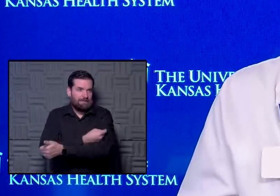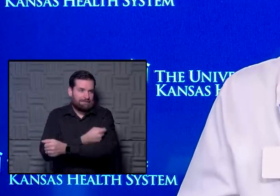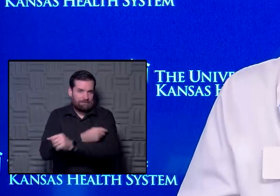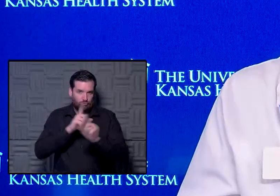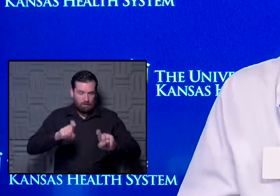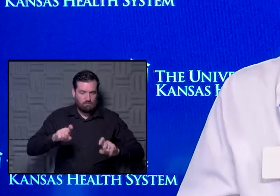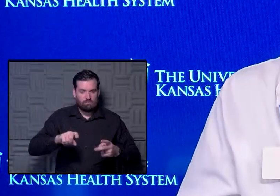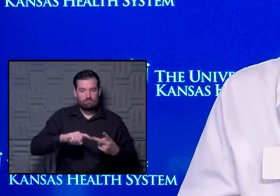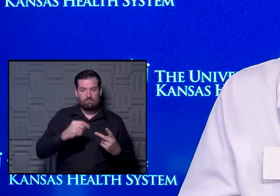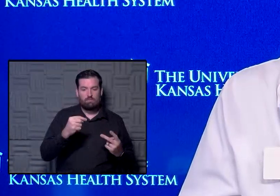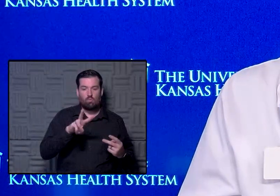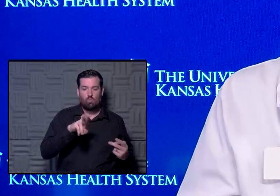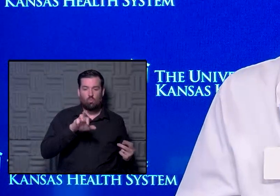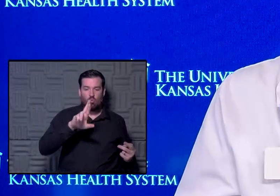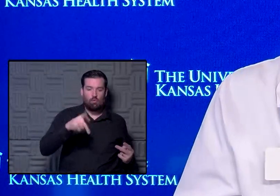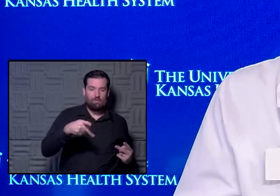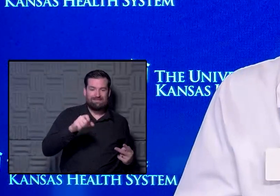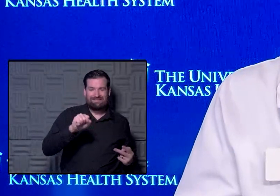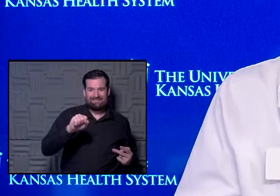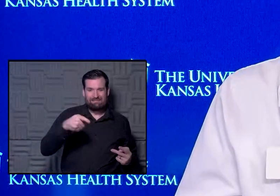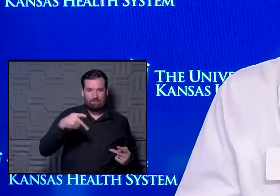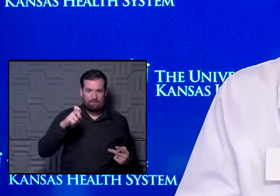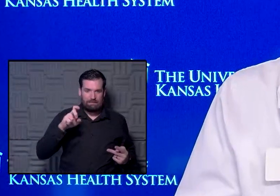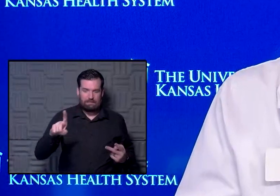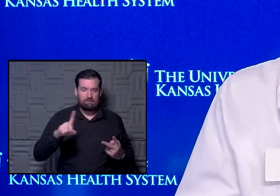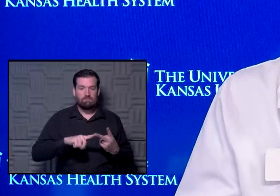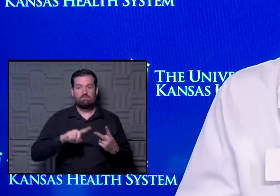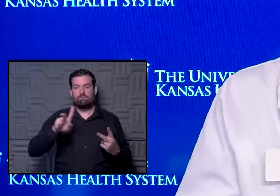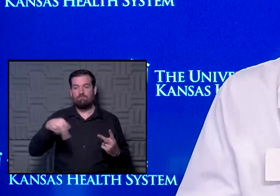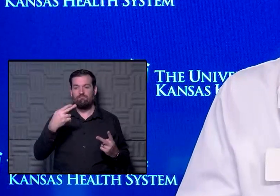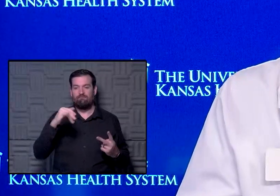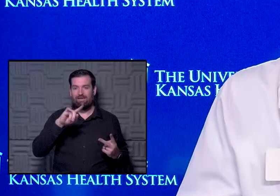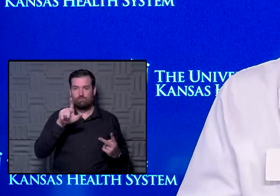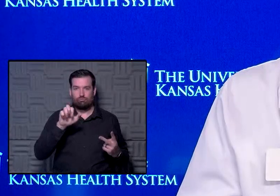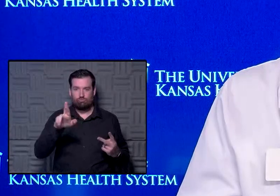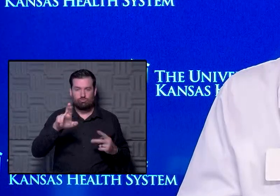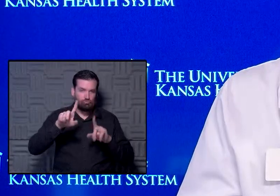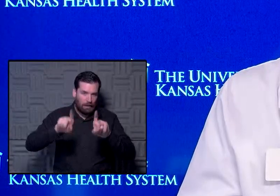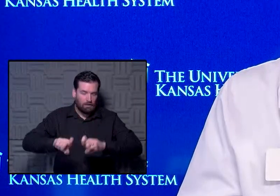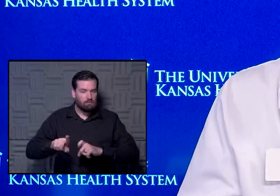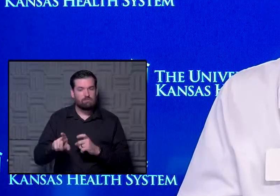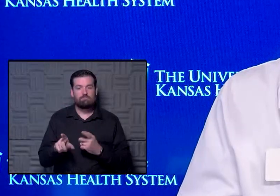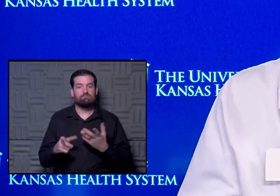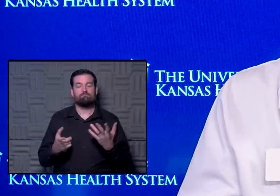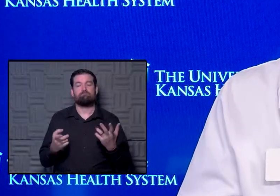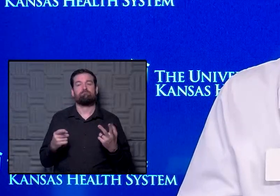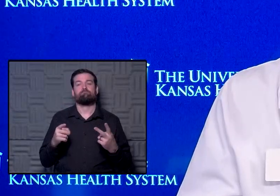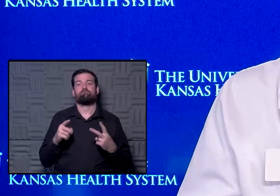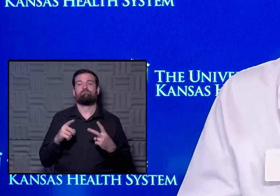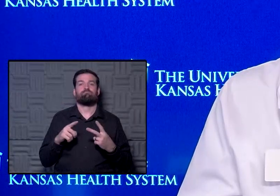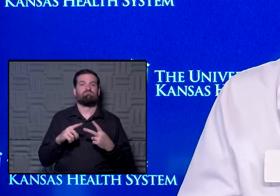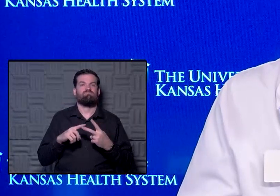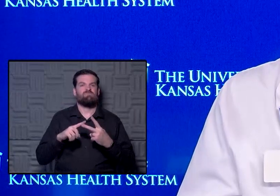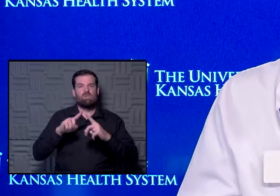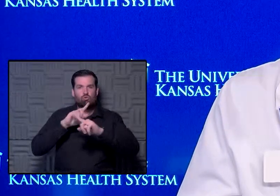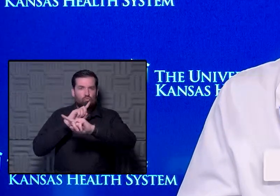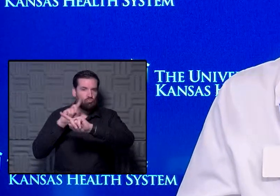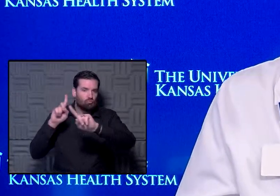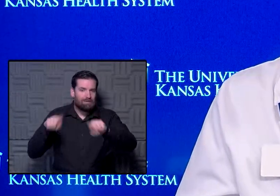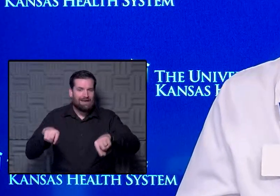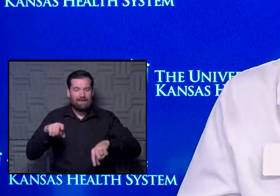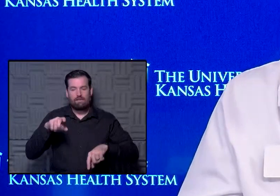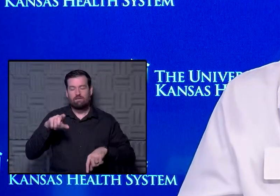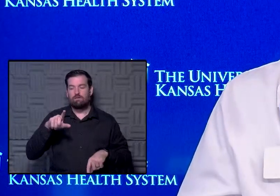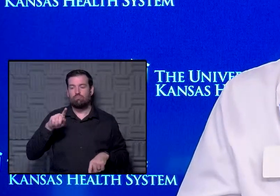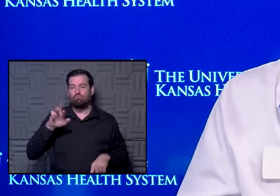so the warp speed, the 5 vaccine candidates there, and even the Pfizer trial, has been the concept of reactogenicity. So